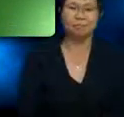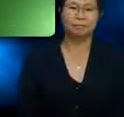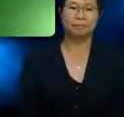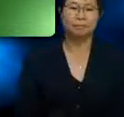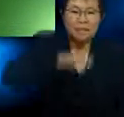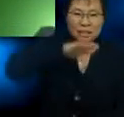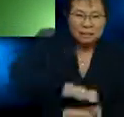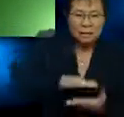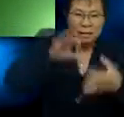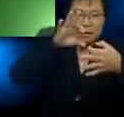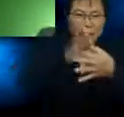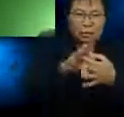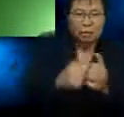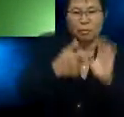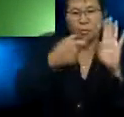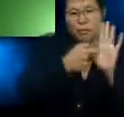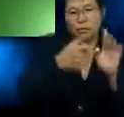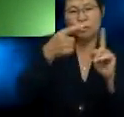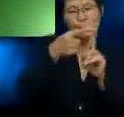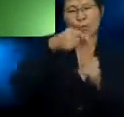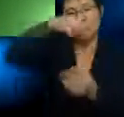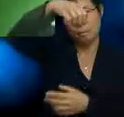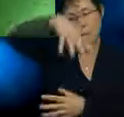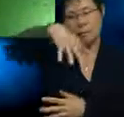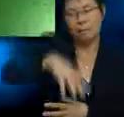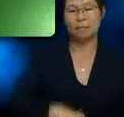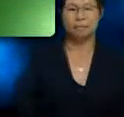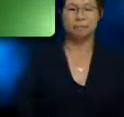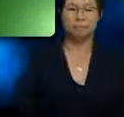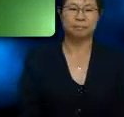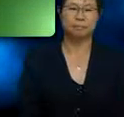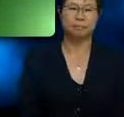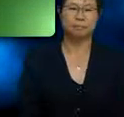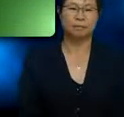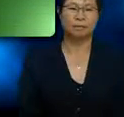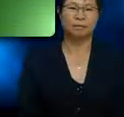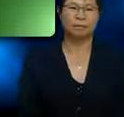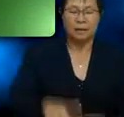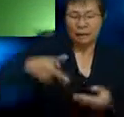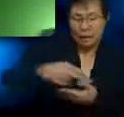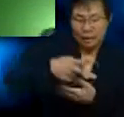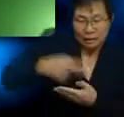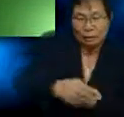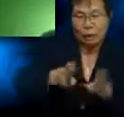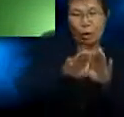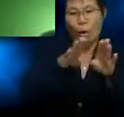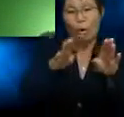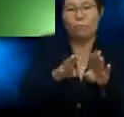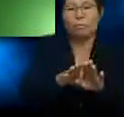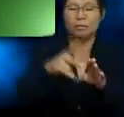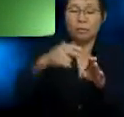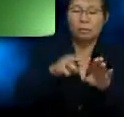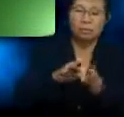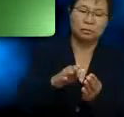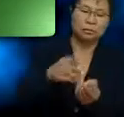A spring connects a battery to the bulb. The cutter opens up easily with